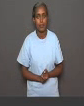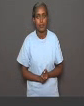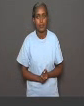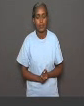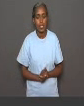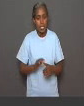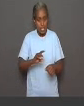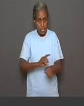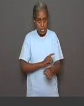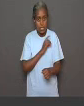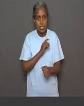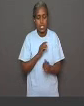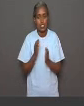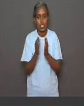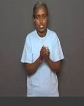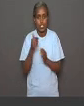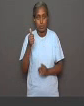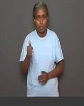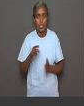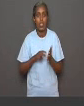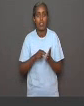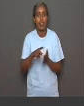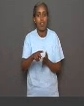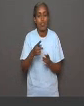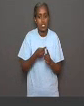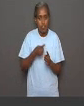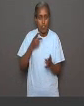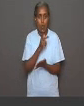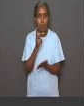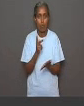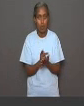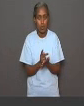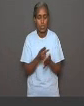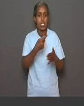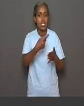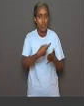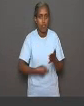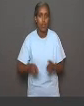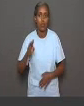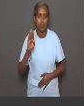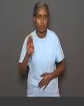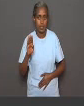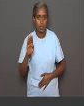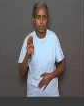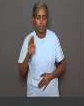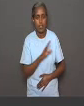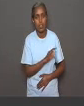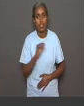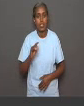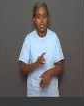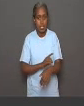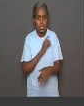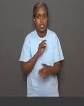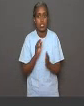The distance ship A travels from port is the value of B, and the